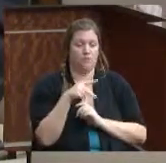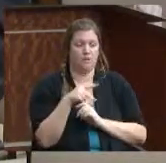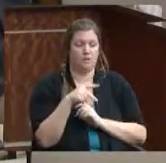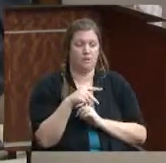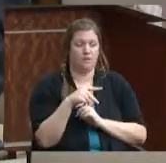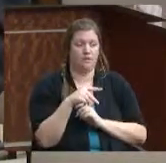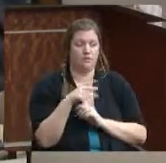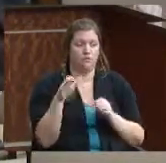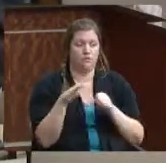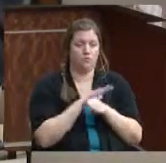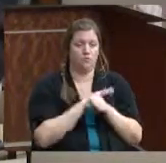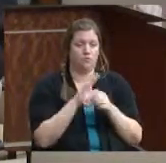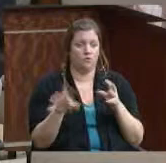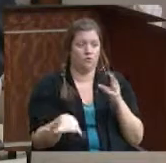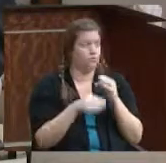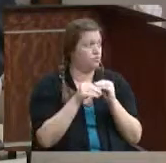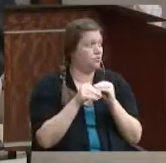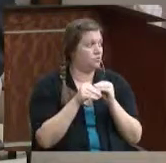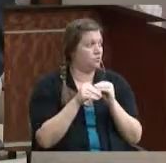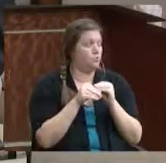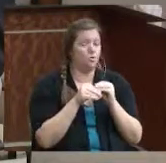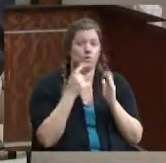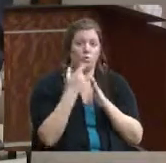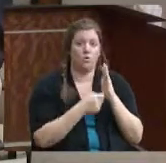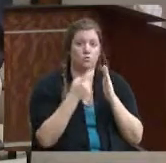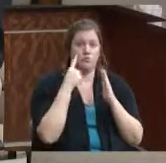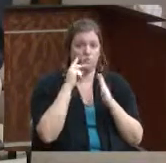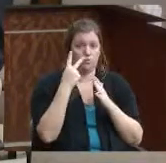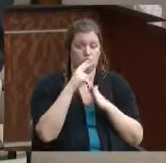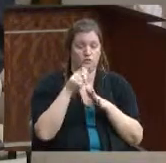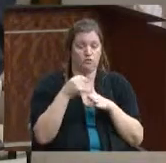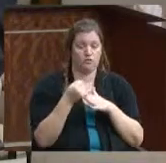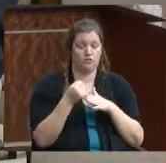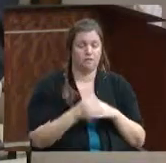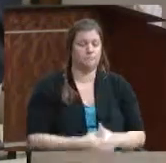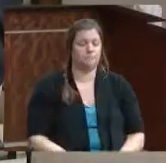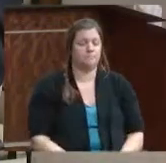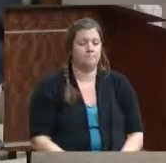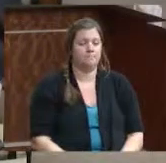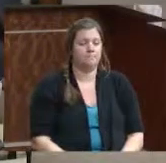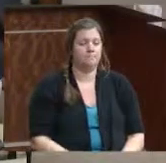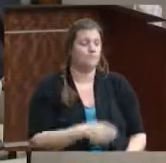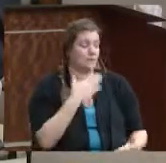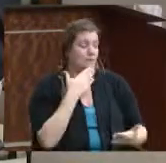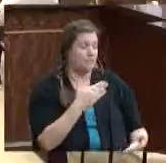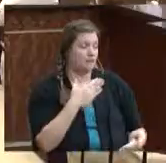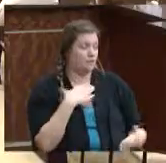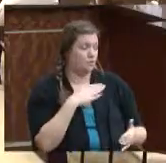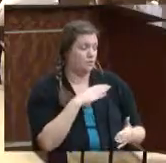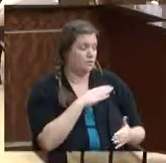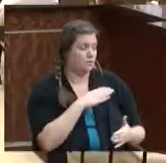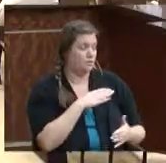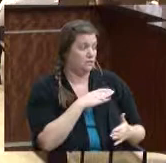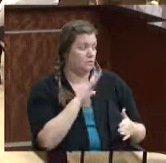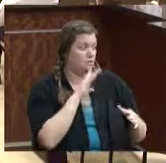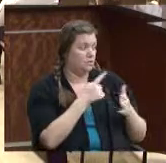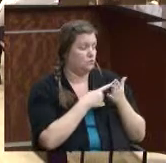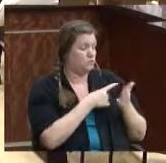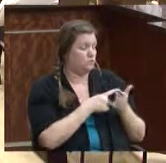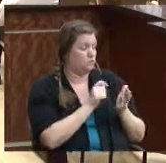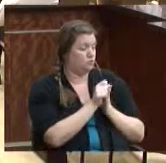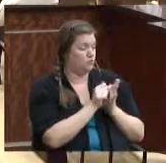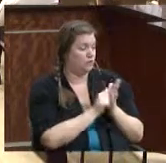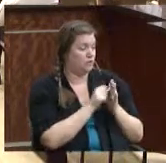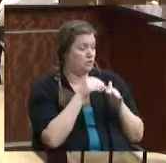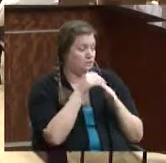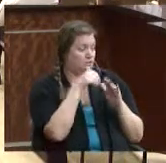to cover the total cost of this project. Thank you, Mr. McCullough. Council, as you recall, we discussed this agenda item